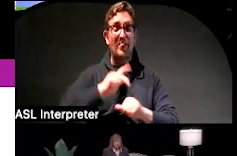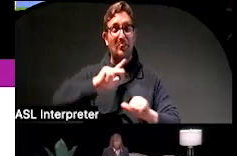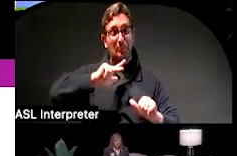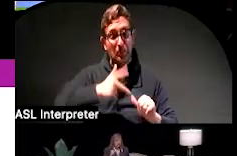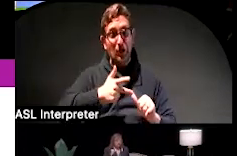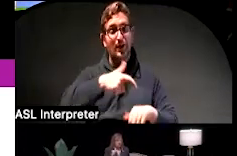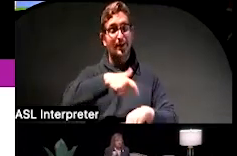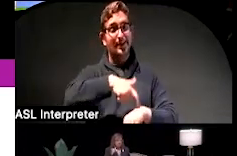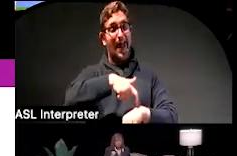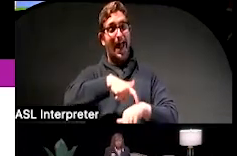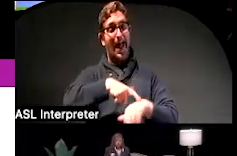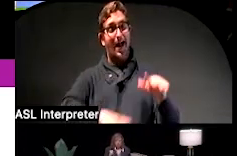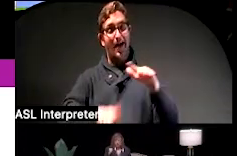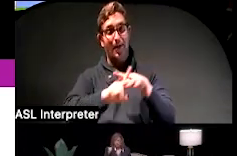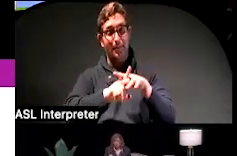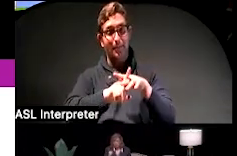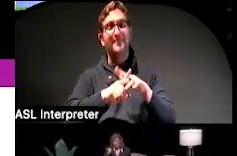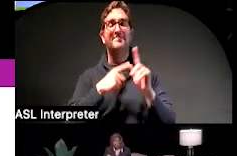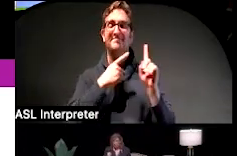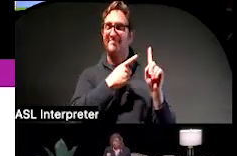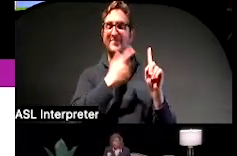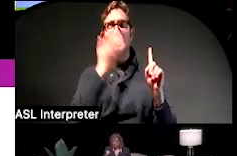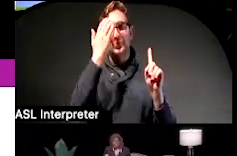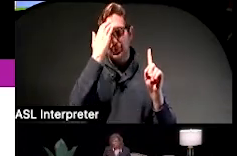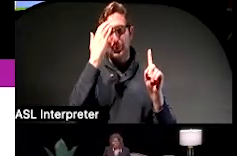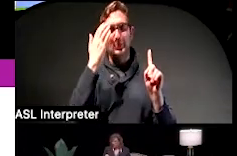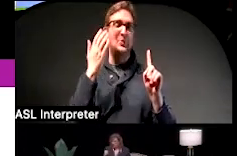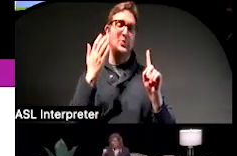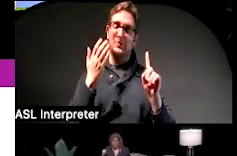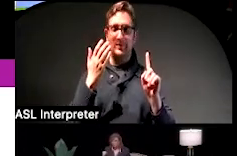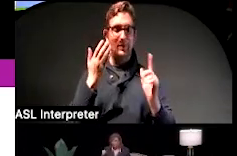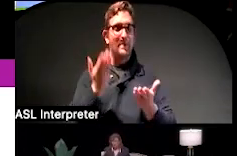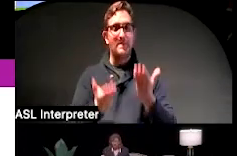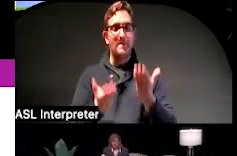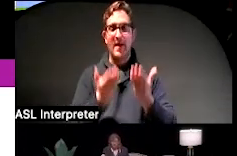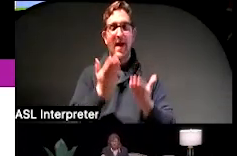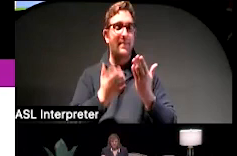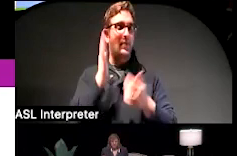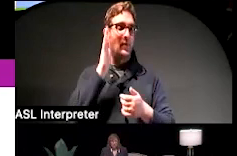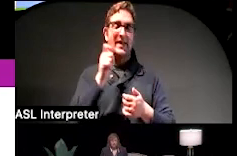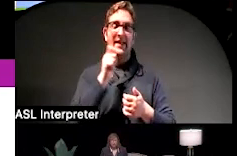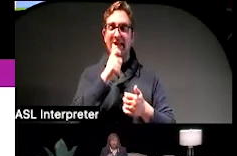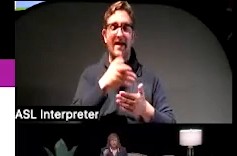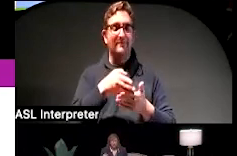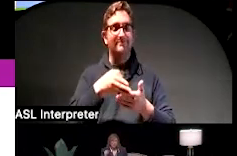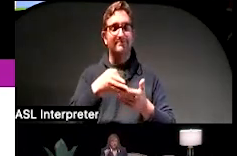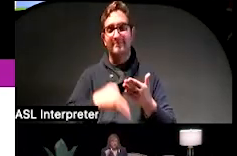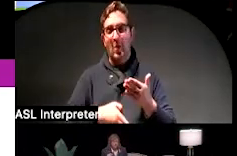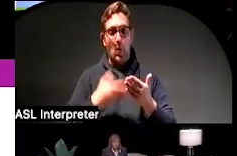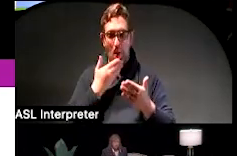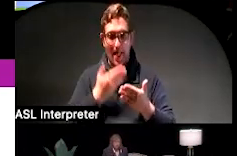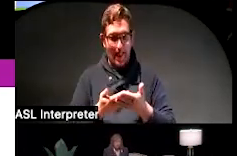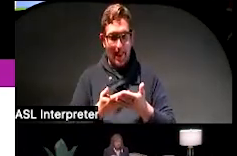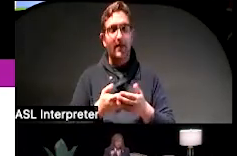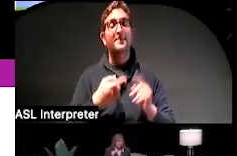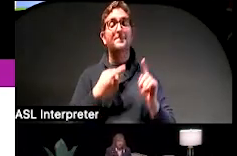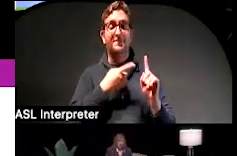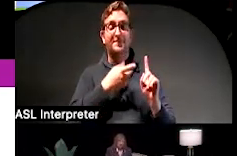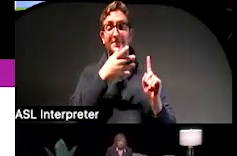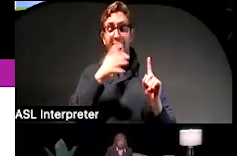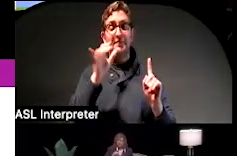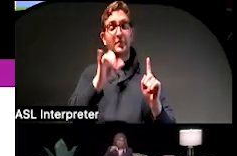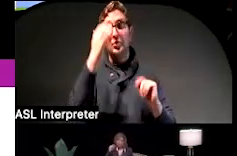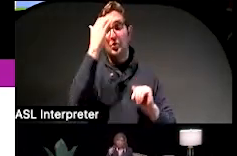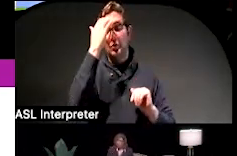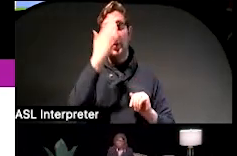time, she knew that it probably was not going to end well. She also knew that my